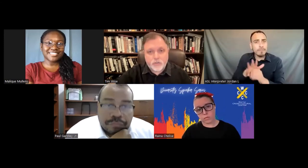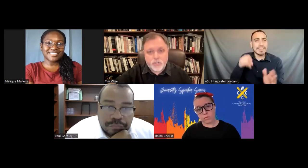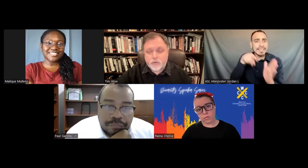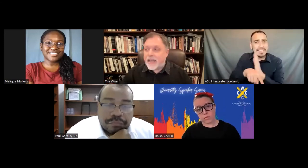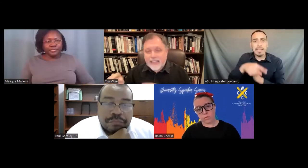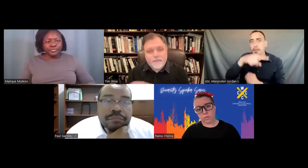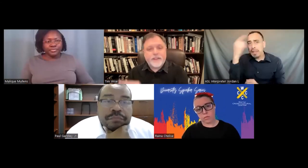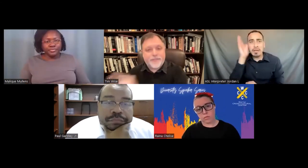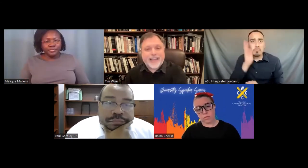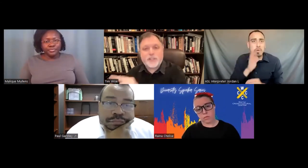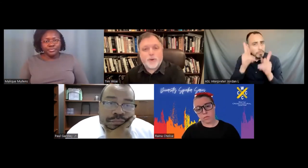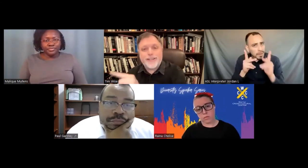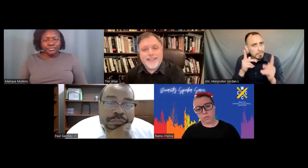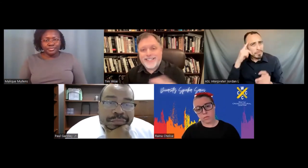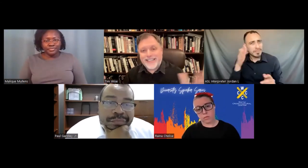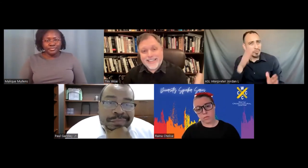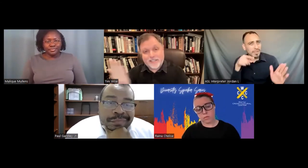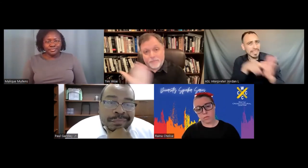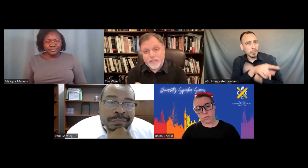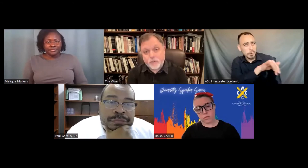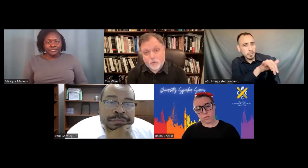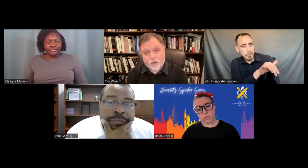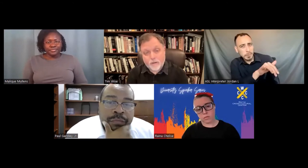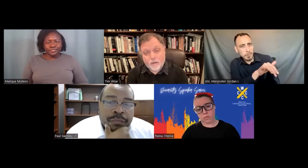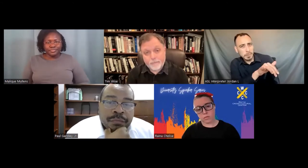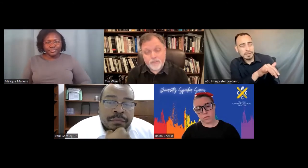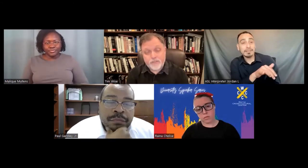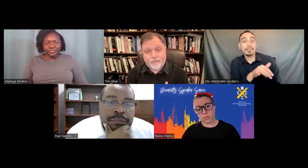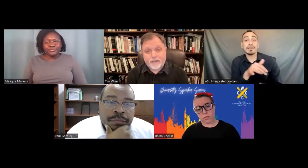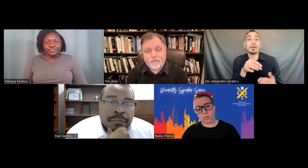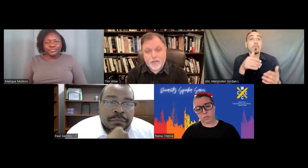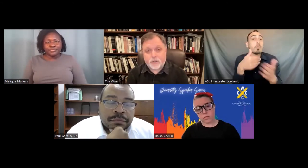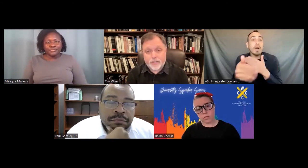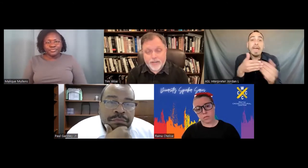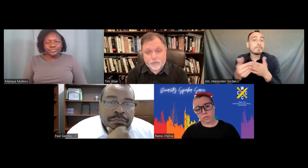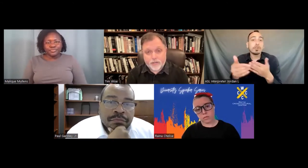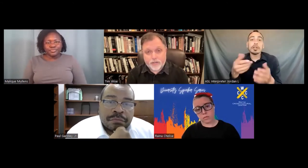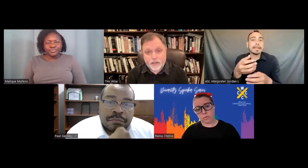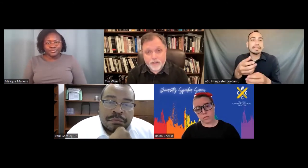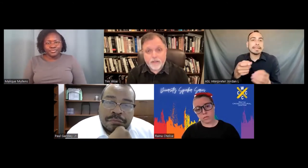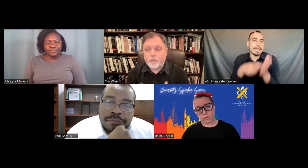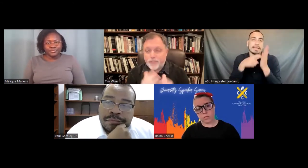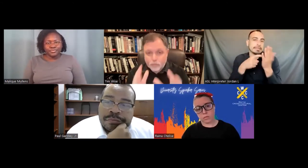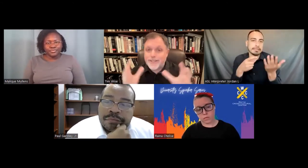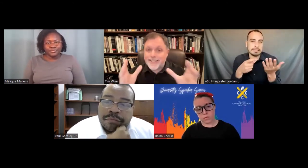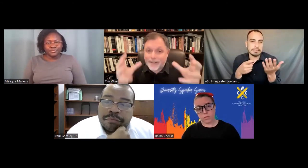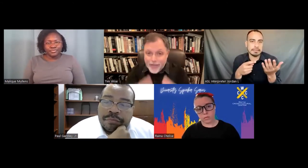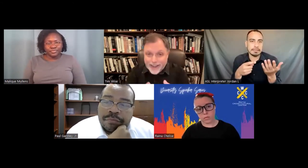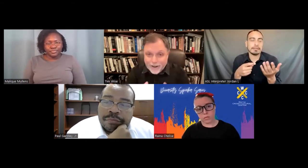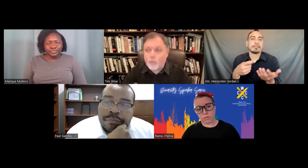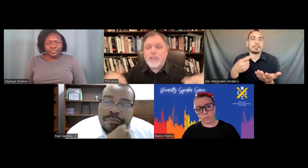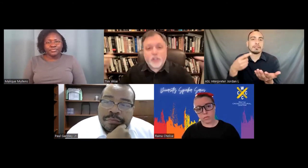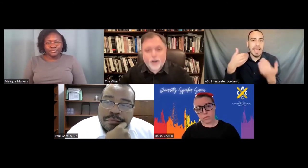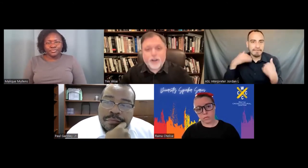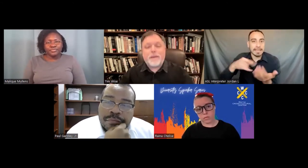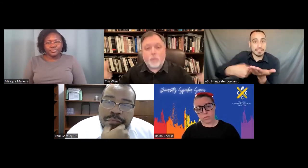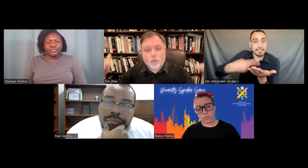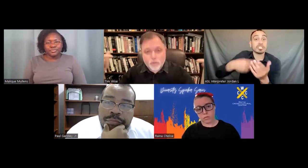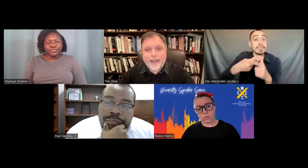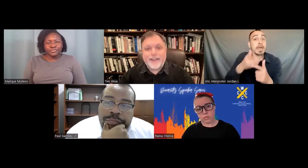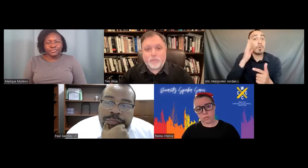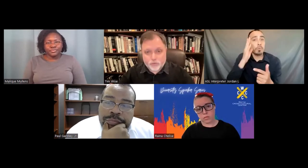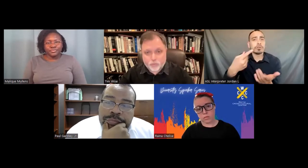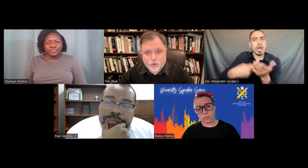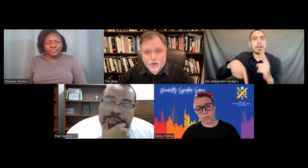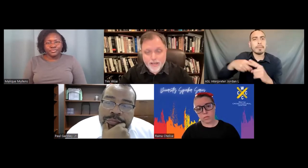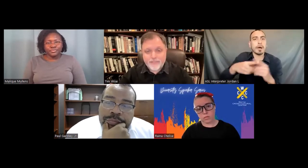kill you too. Even if that's what it is that gets them in the door to fight racial inequity. Then once they're there, we can talk about what's